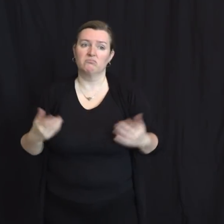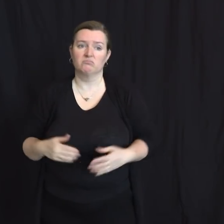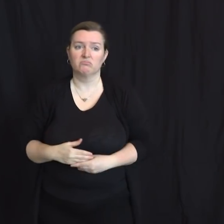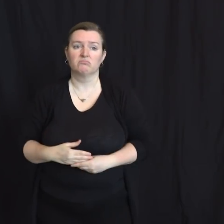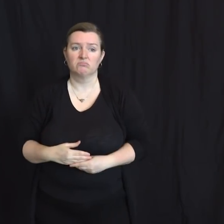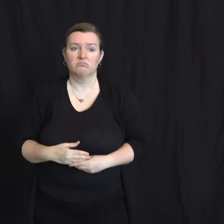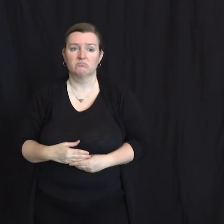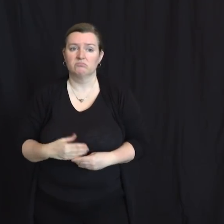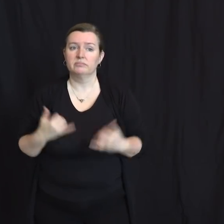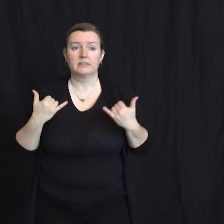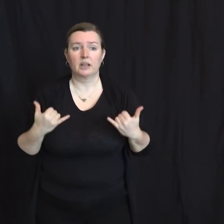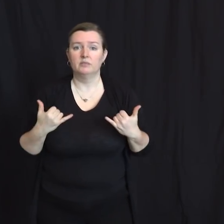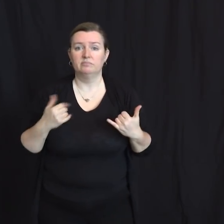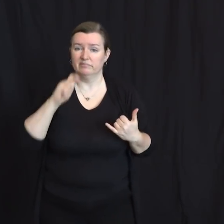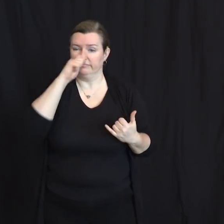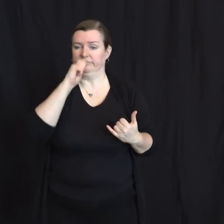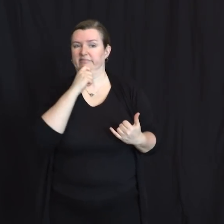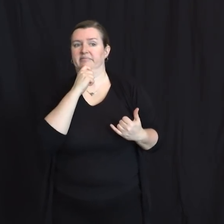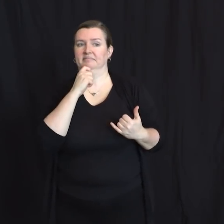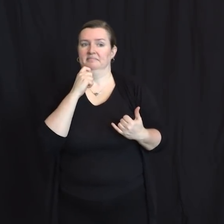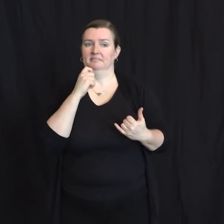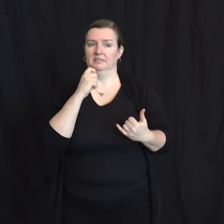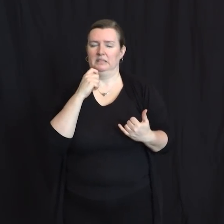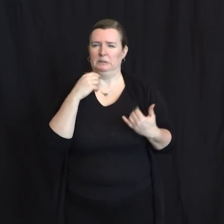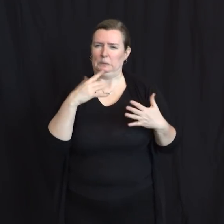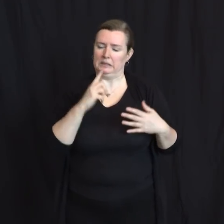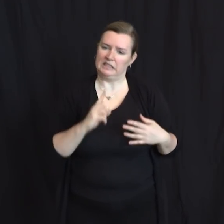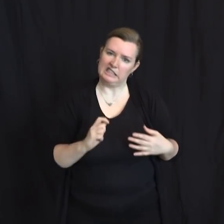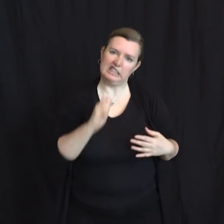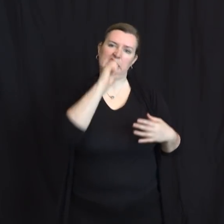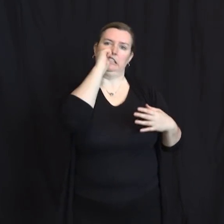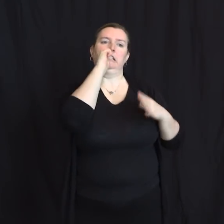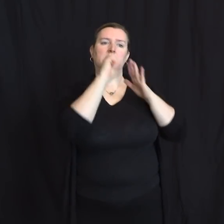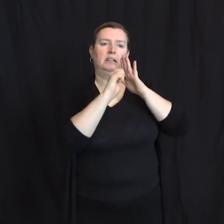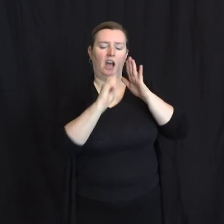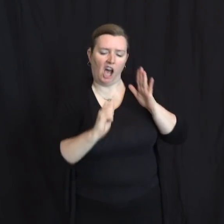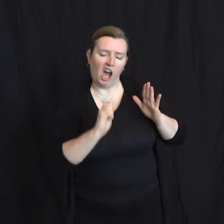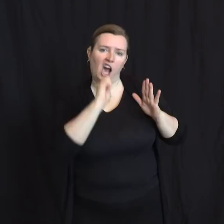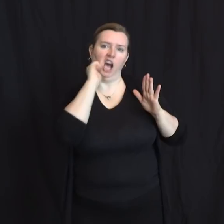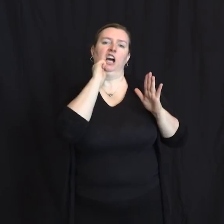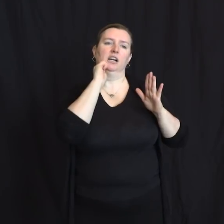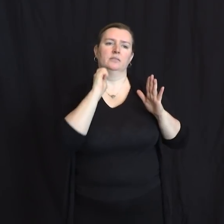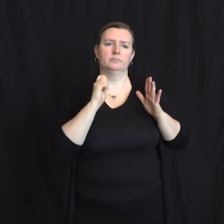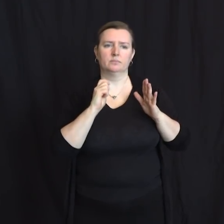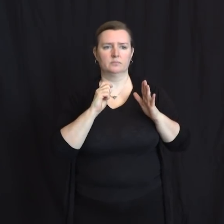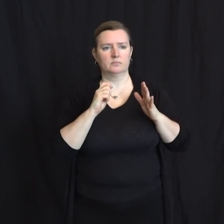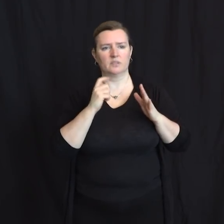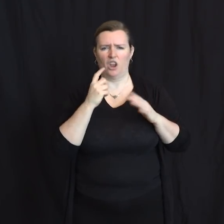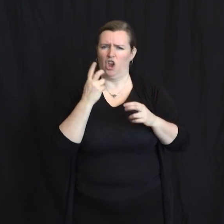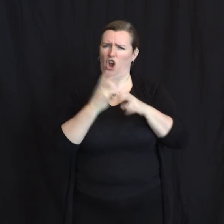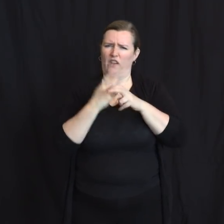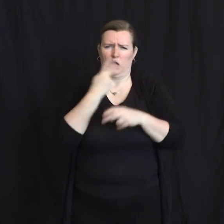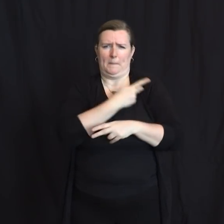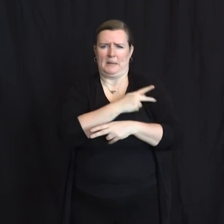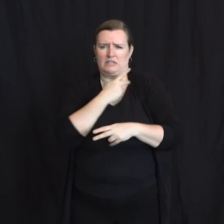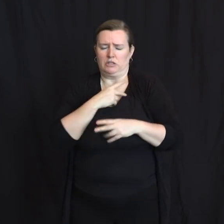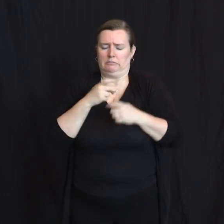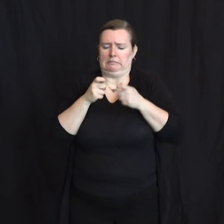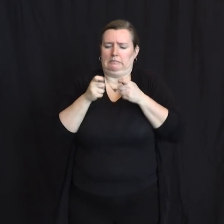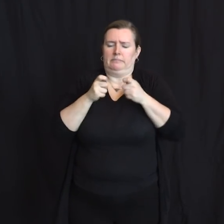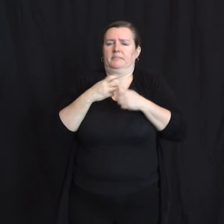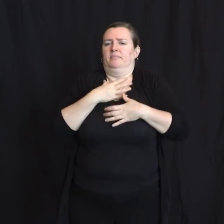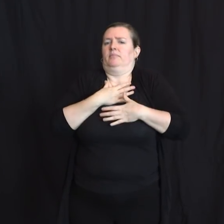you take the swab from deep in the nose and deep in the mouth, which is hard on the patient as well as hard on everybody else, it